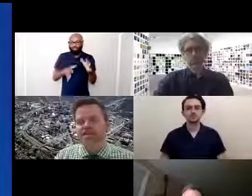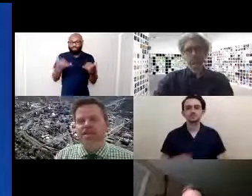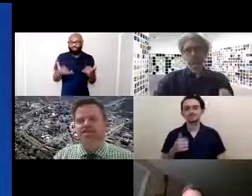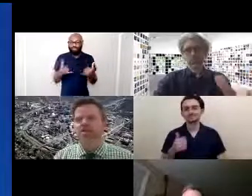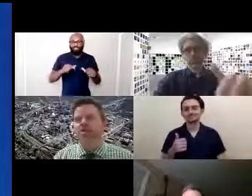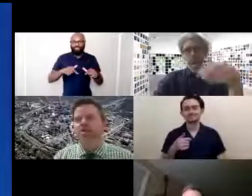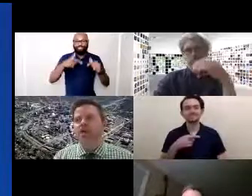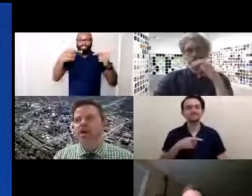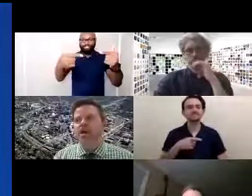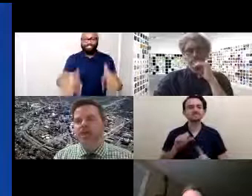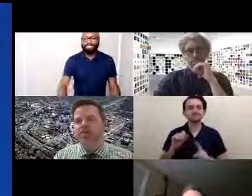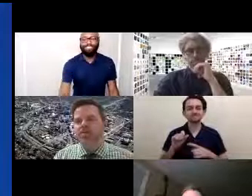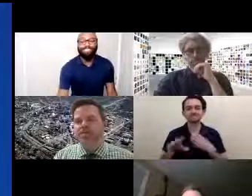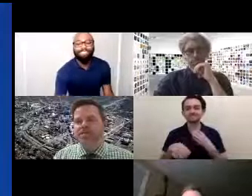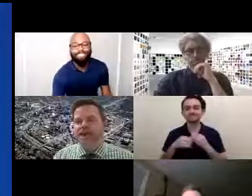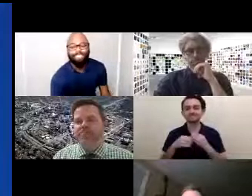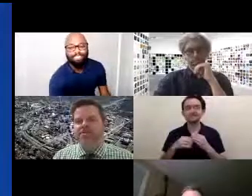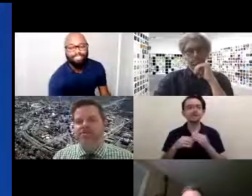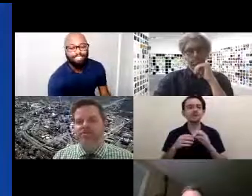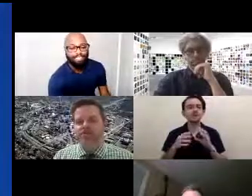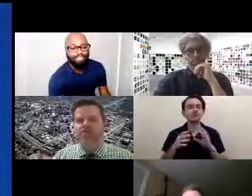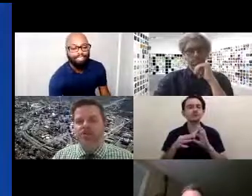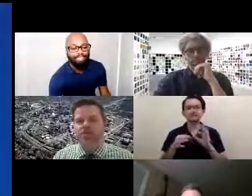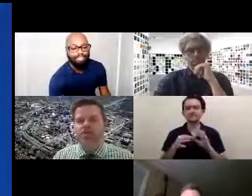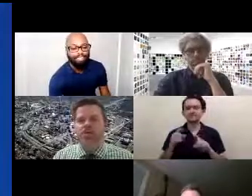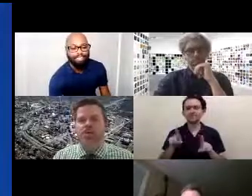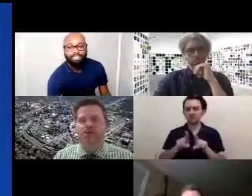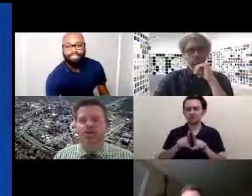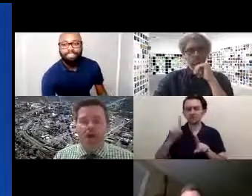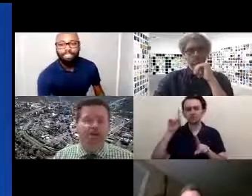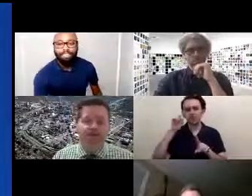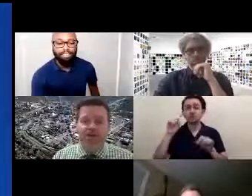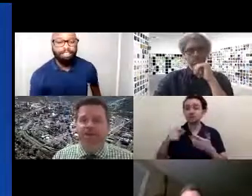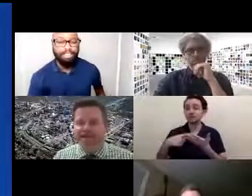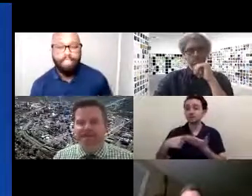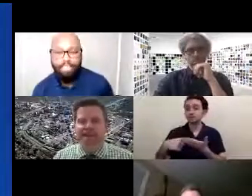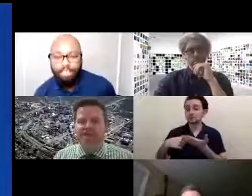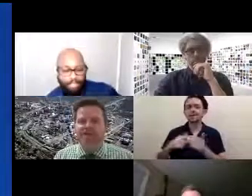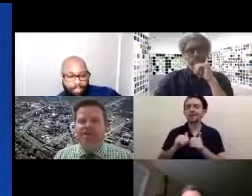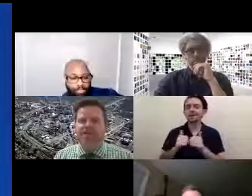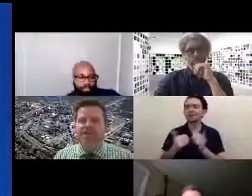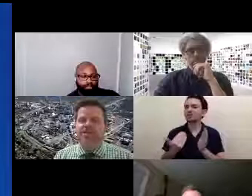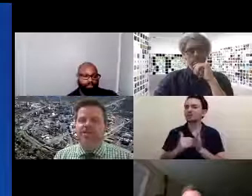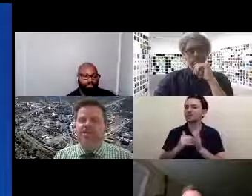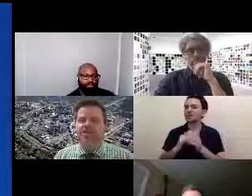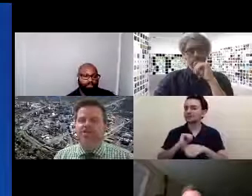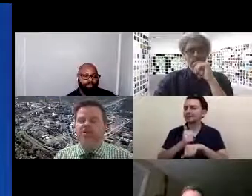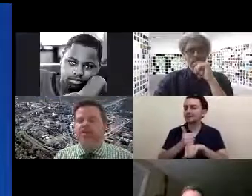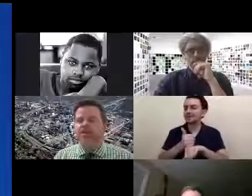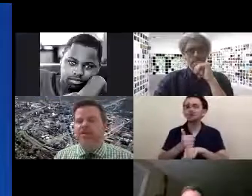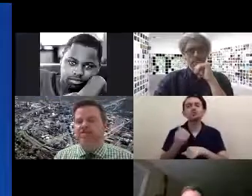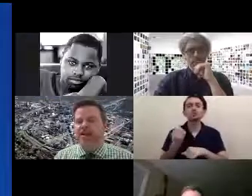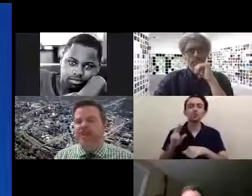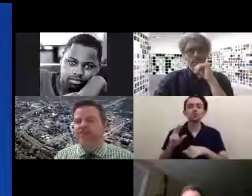to look into how can we reestablish or form a new Arts Alliance kind of organization,